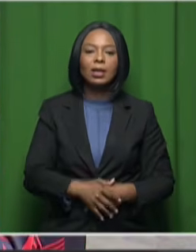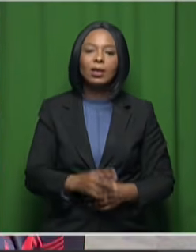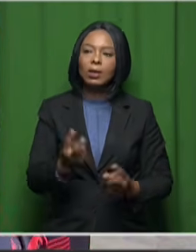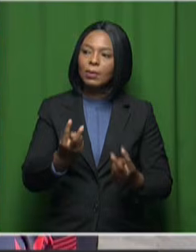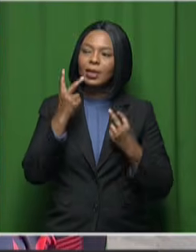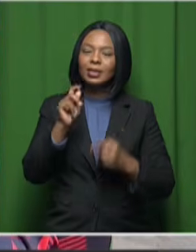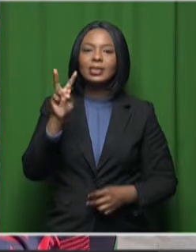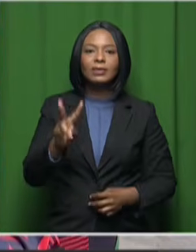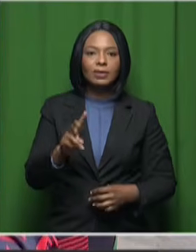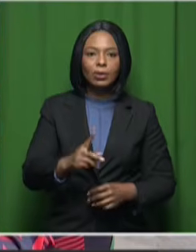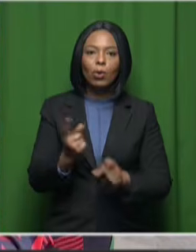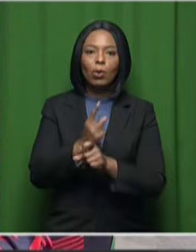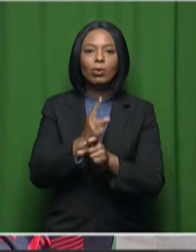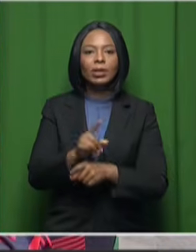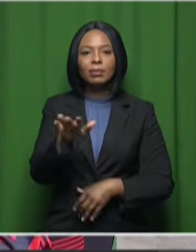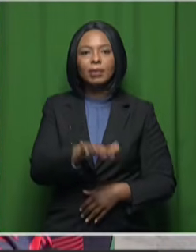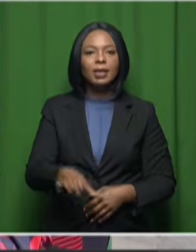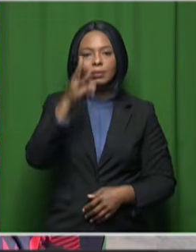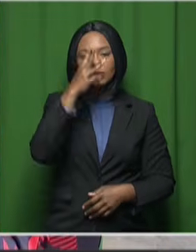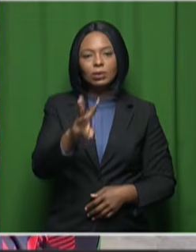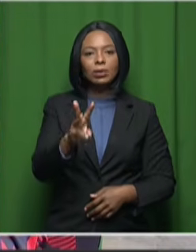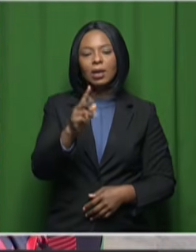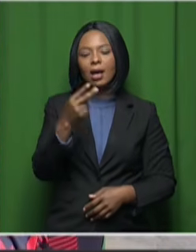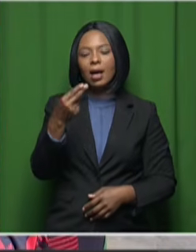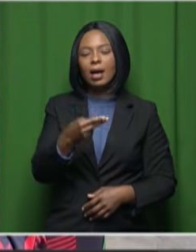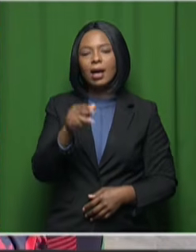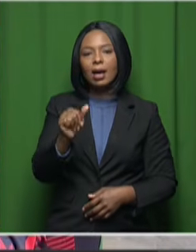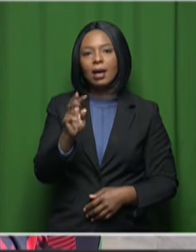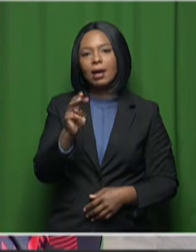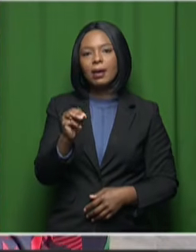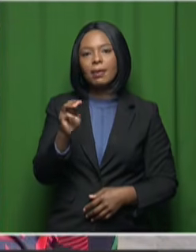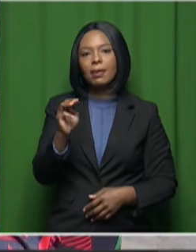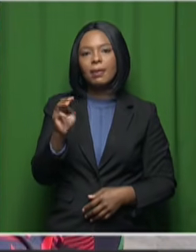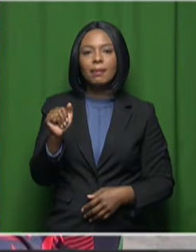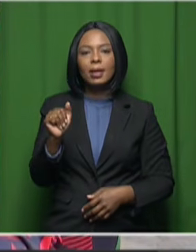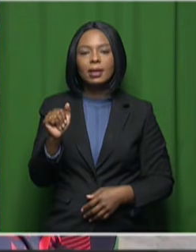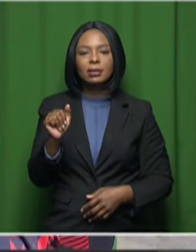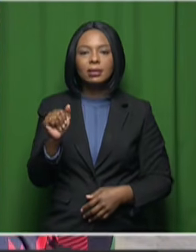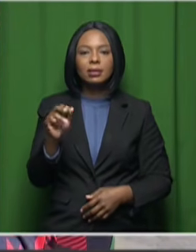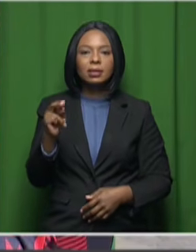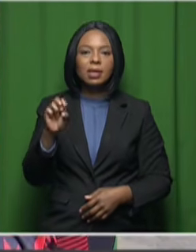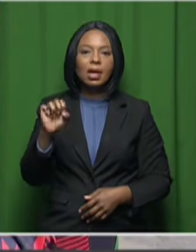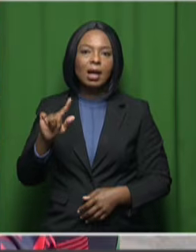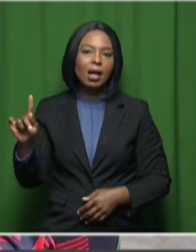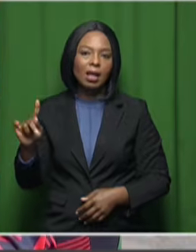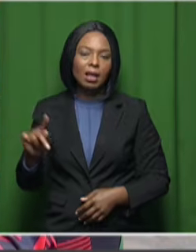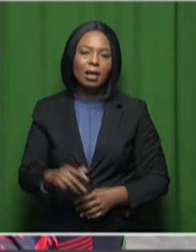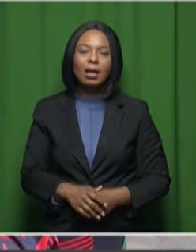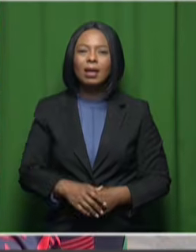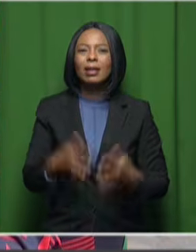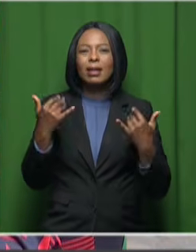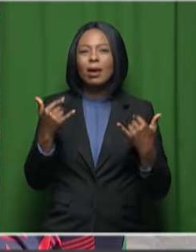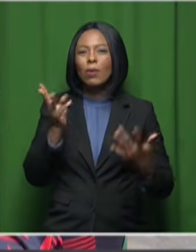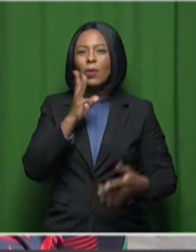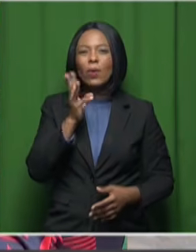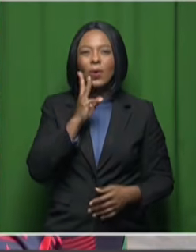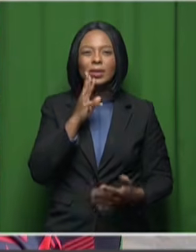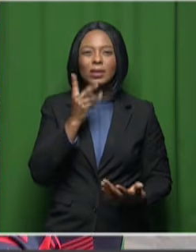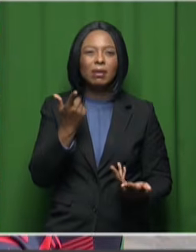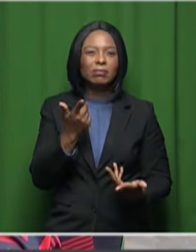it's Hammanskraal without no water. And then when it's water, the water is not clean, it's dirty.